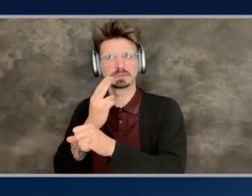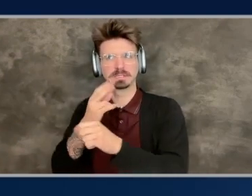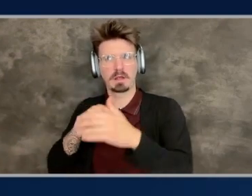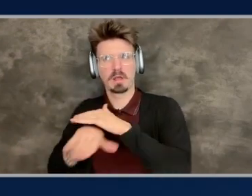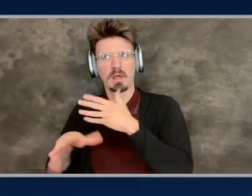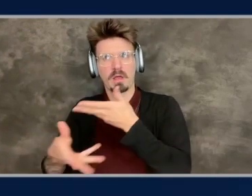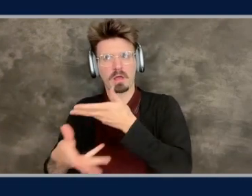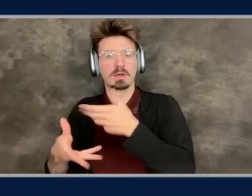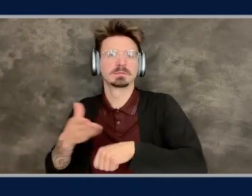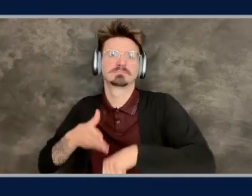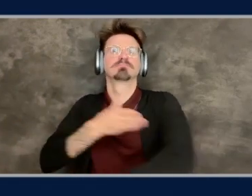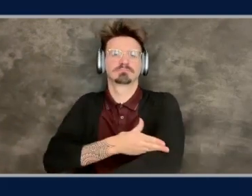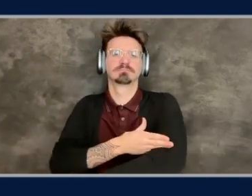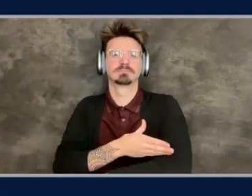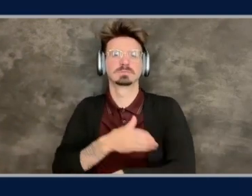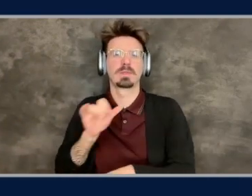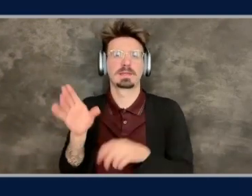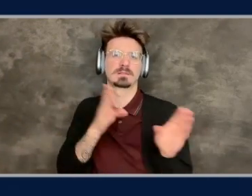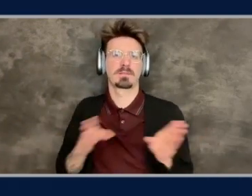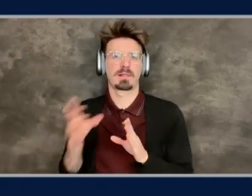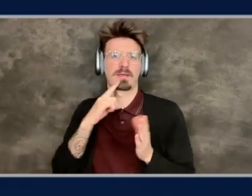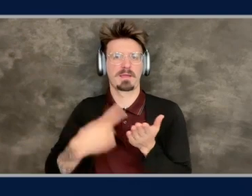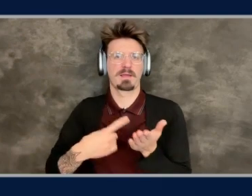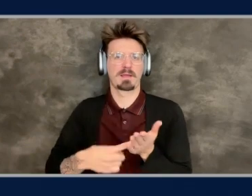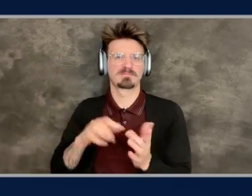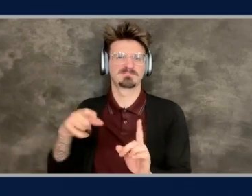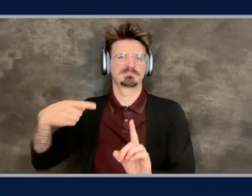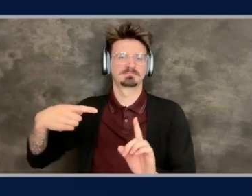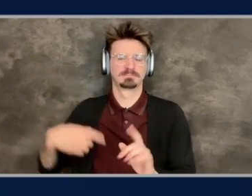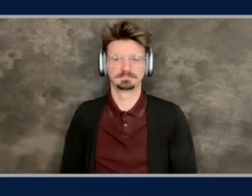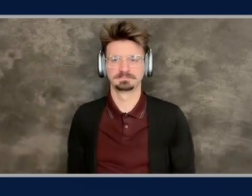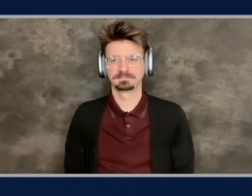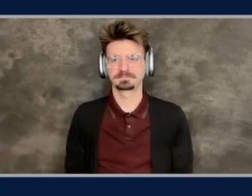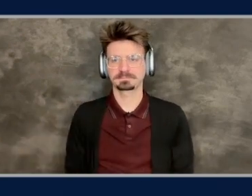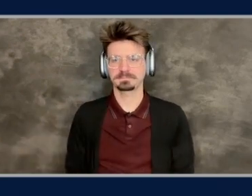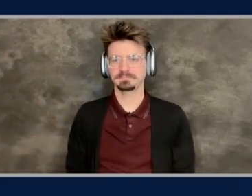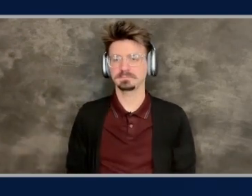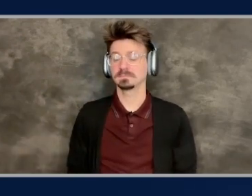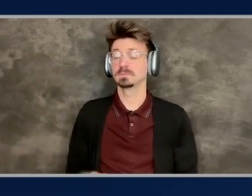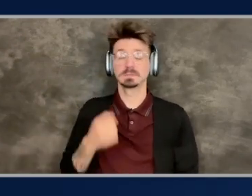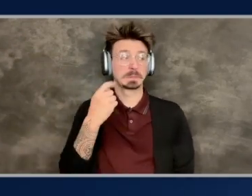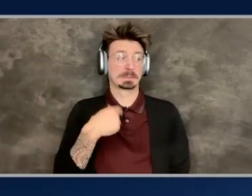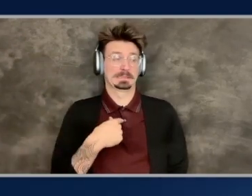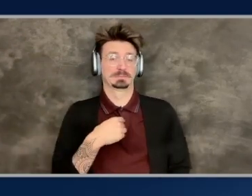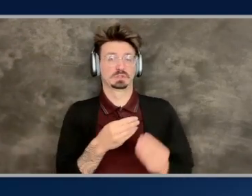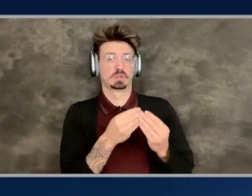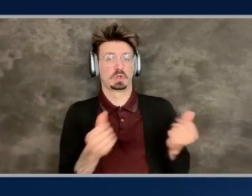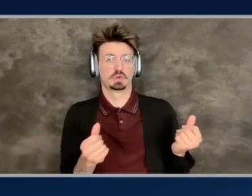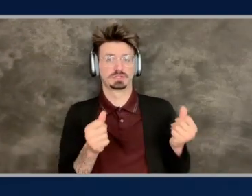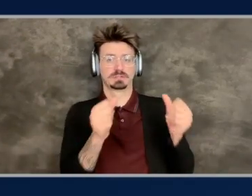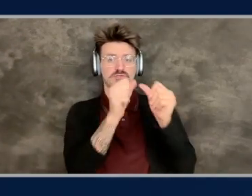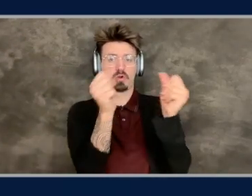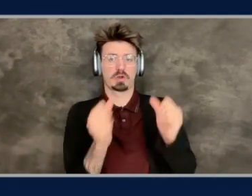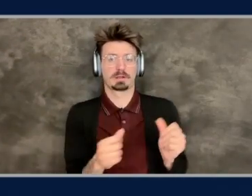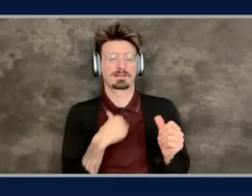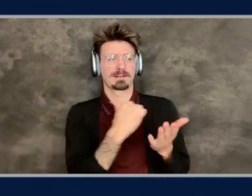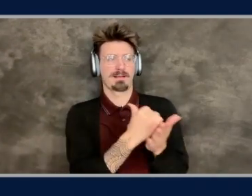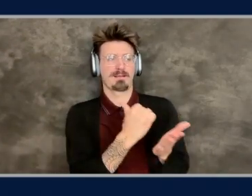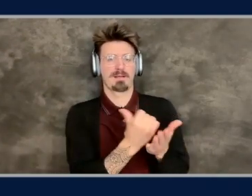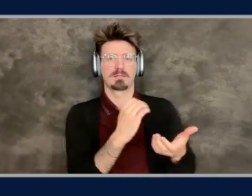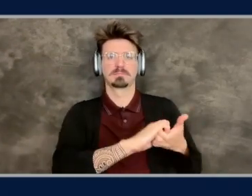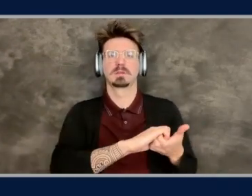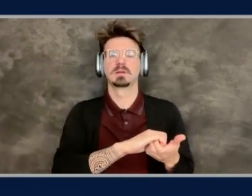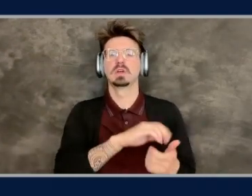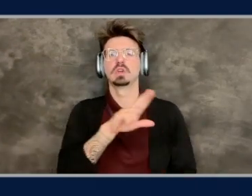about here as well. Yeah, and so I'm a solutions architect helping the Air Force, the United States Air Force,